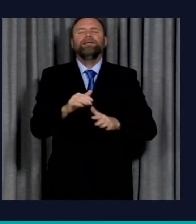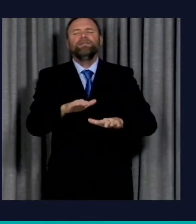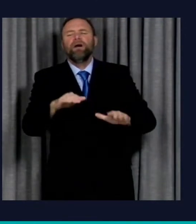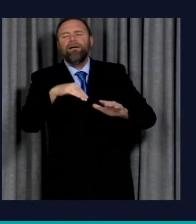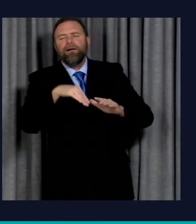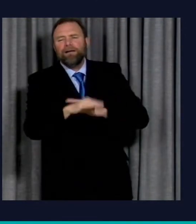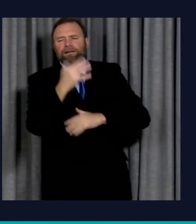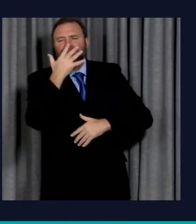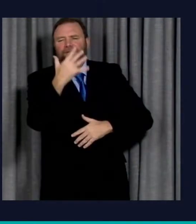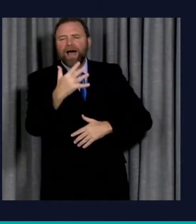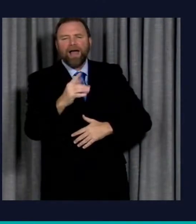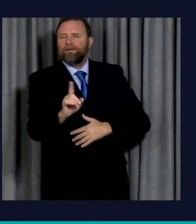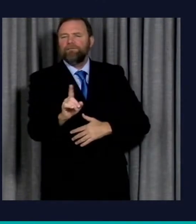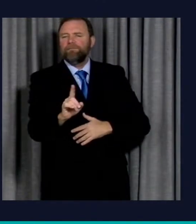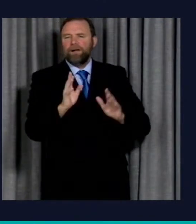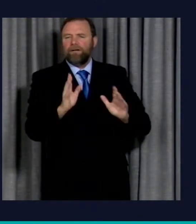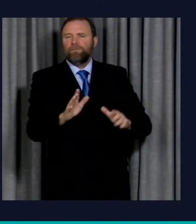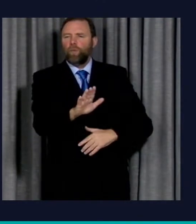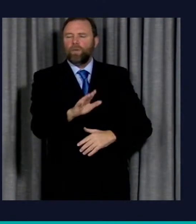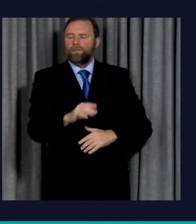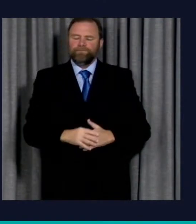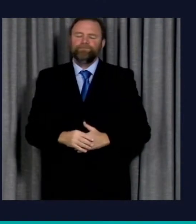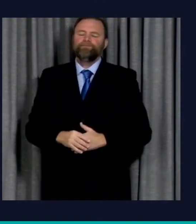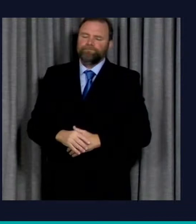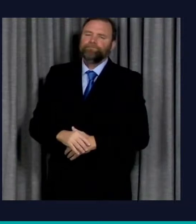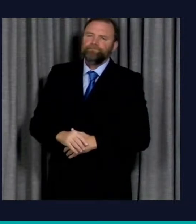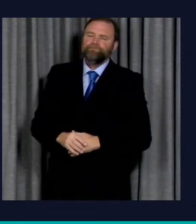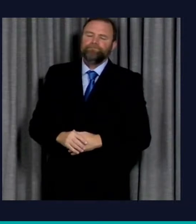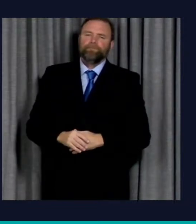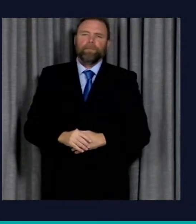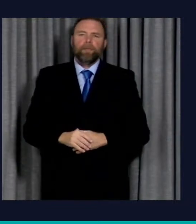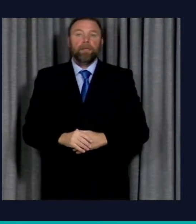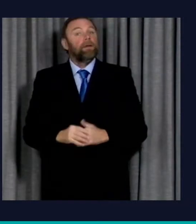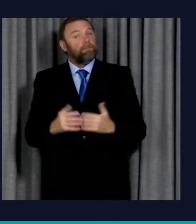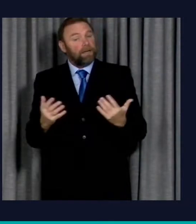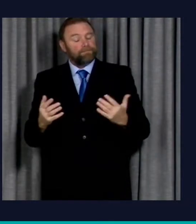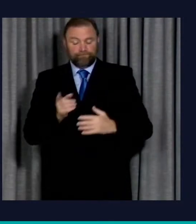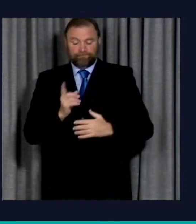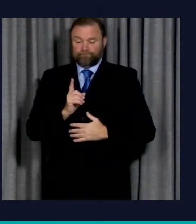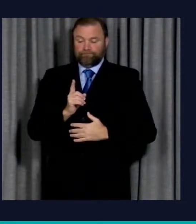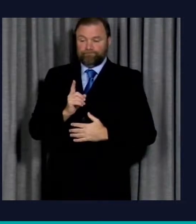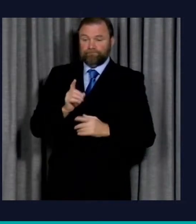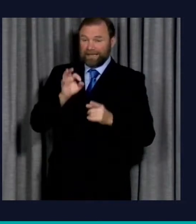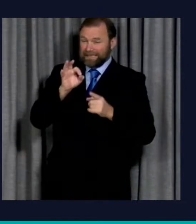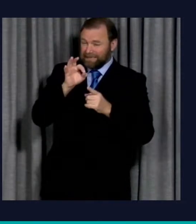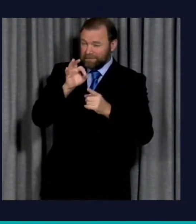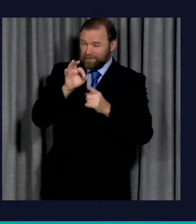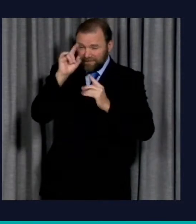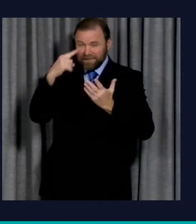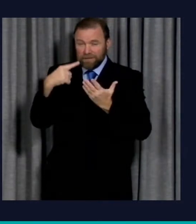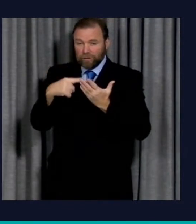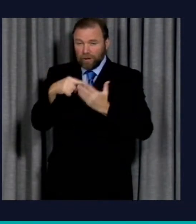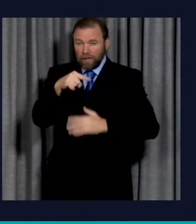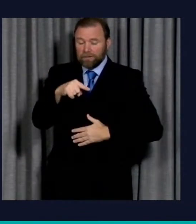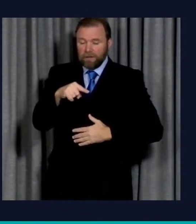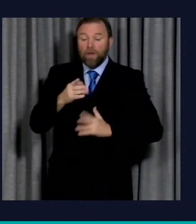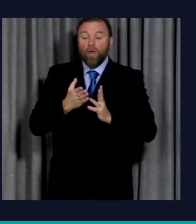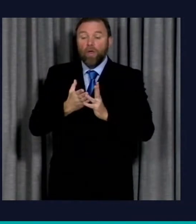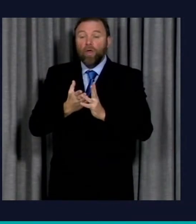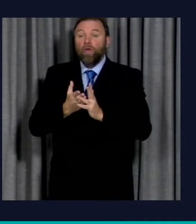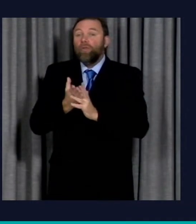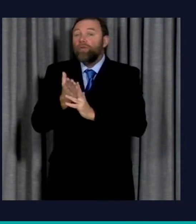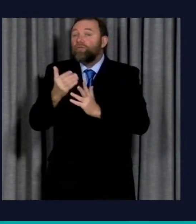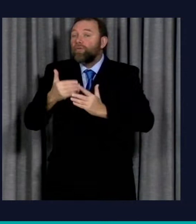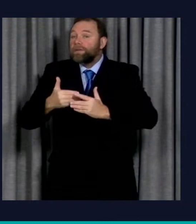from self-isolation if they are close contacts. And as well as that specific decision, then during the